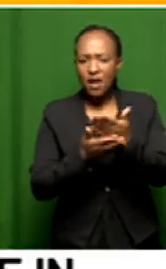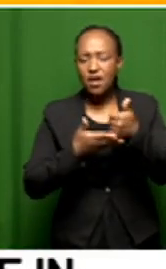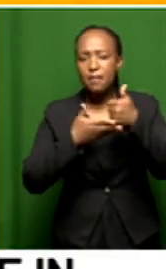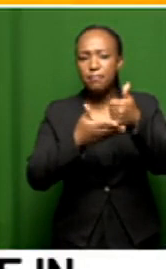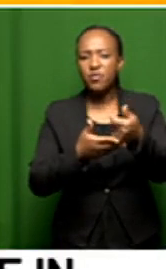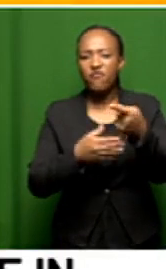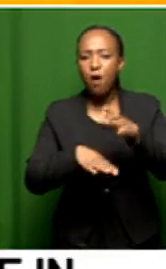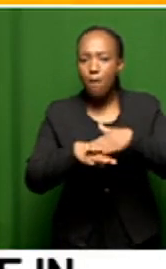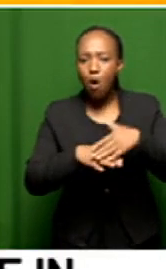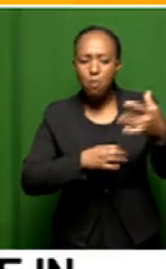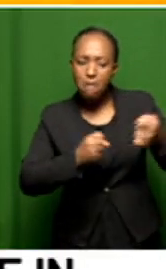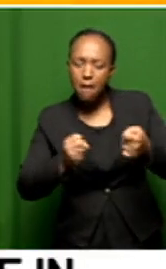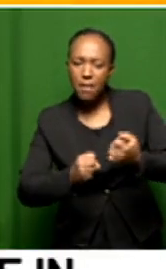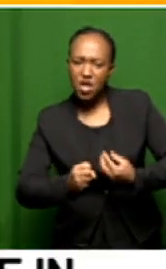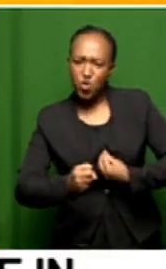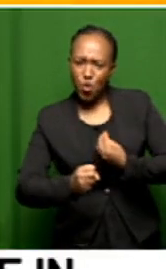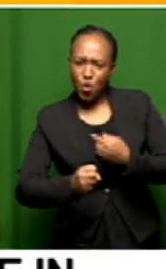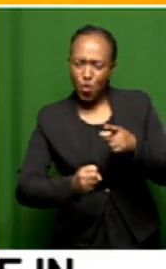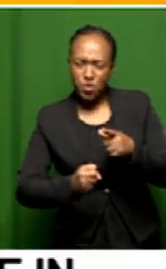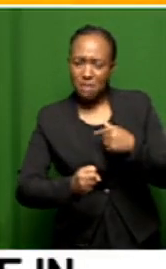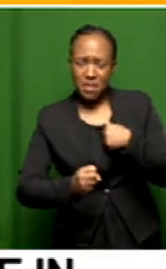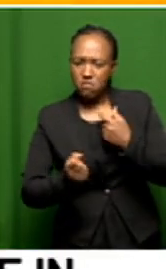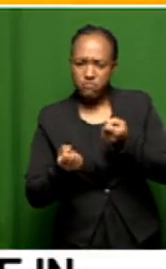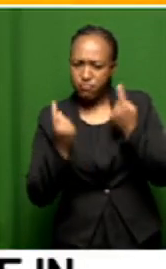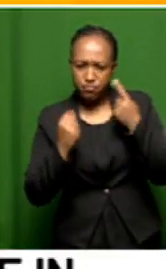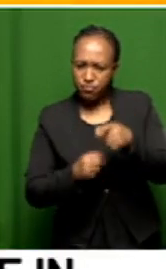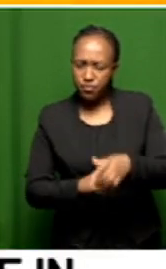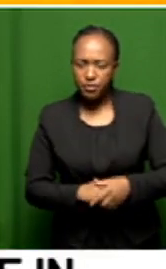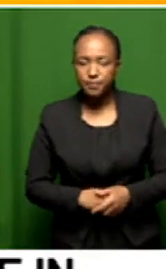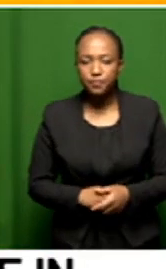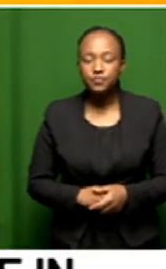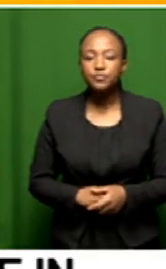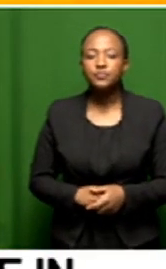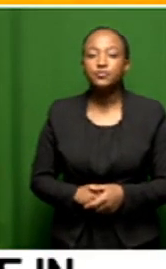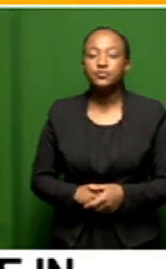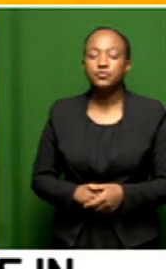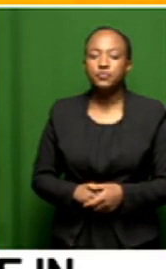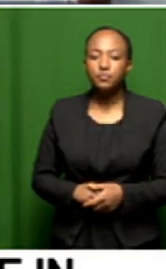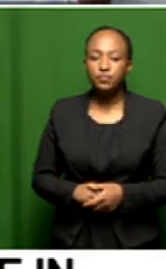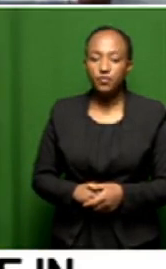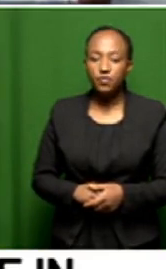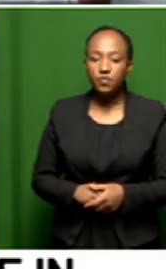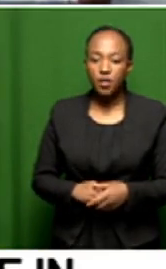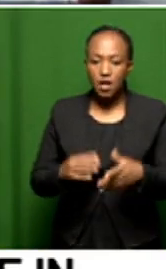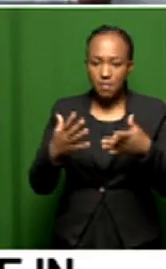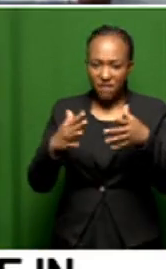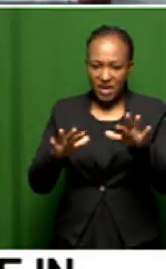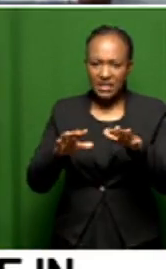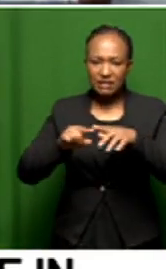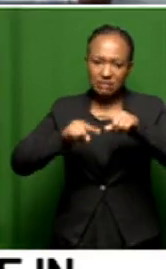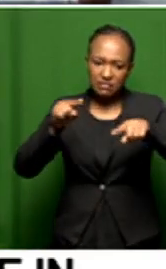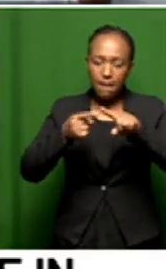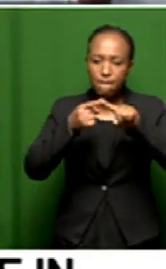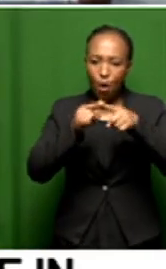massive absorption of youth labor, Bongani. Okay, so with that, because I gave various points, but with